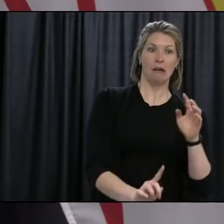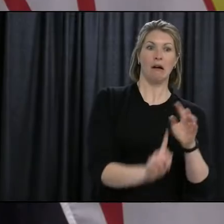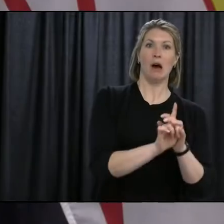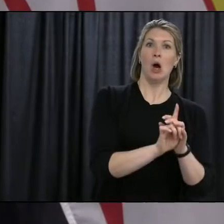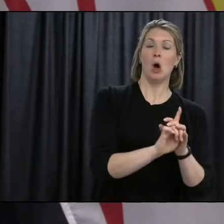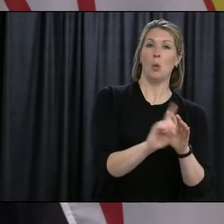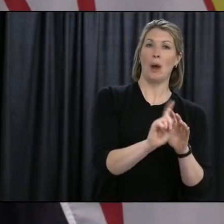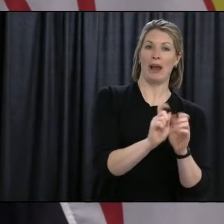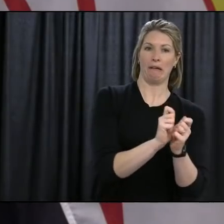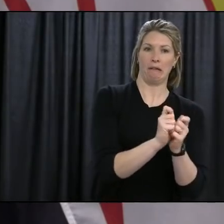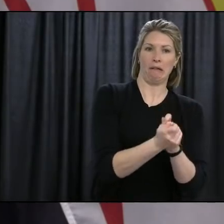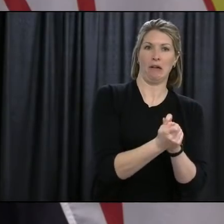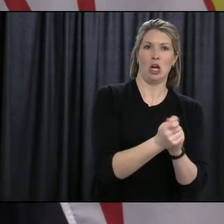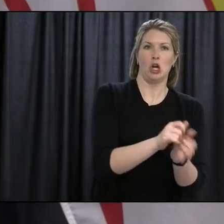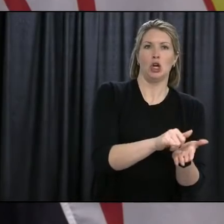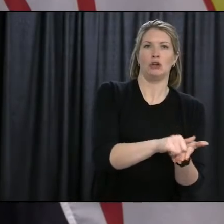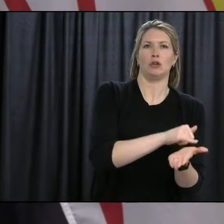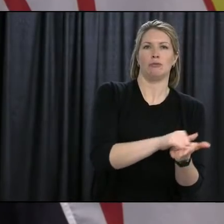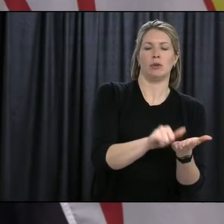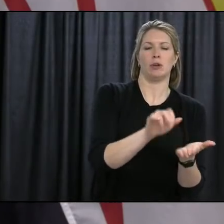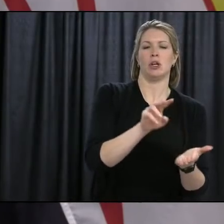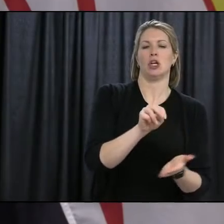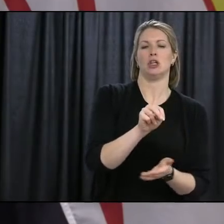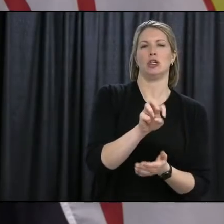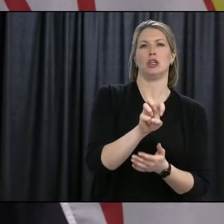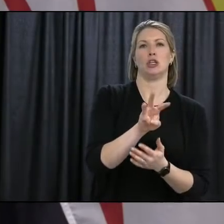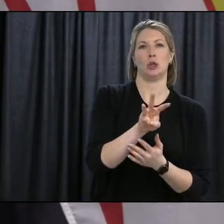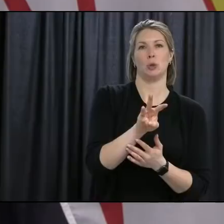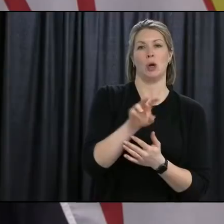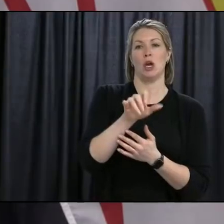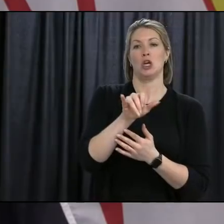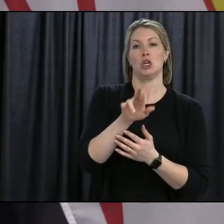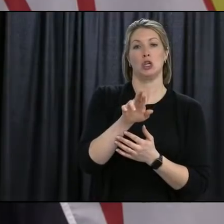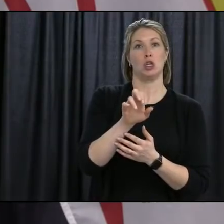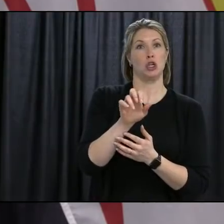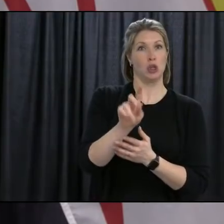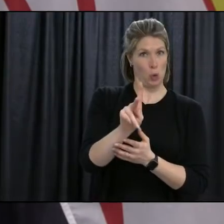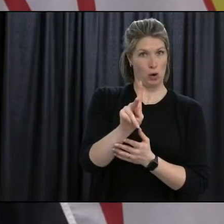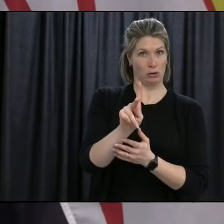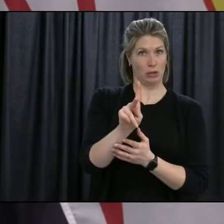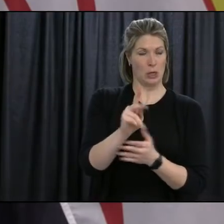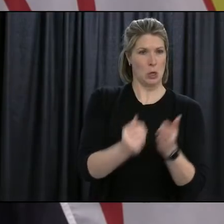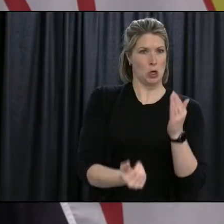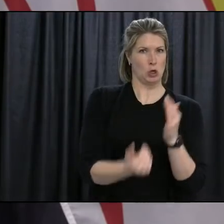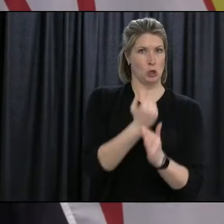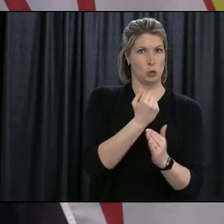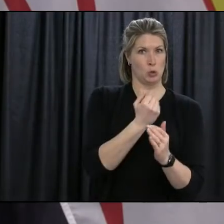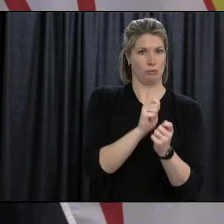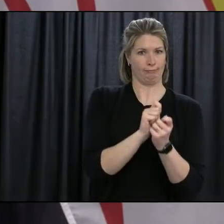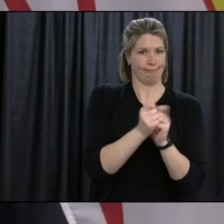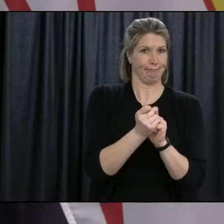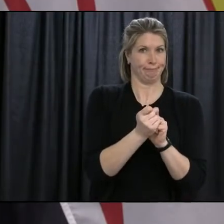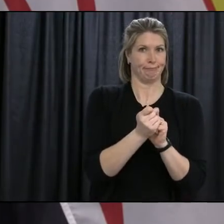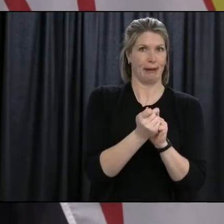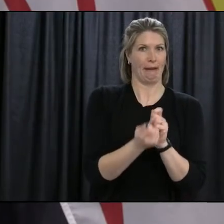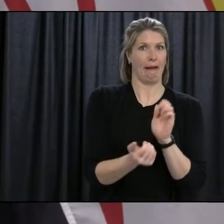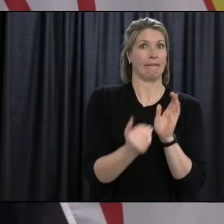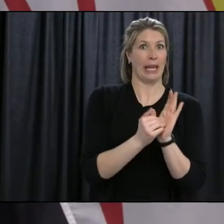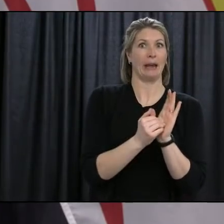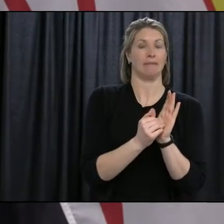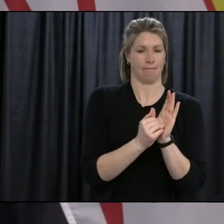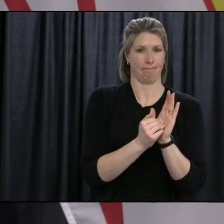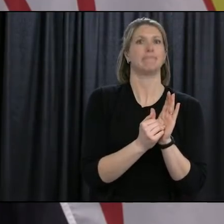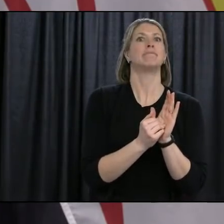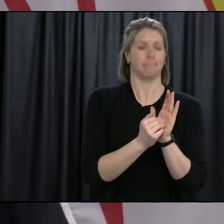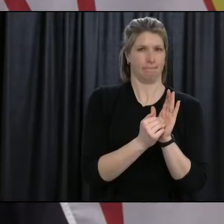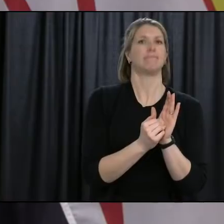So certainly I haven't got a whole lot of reading on it done recently, but yes, I am familiar that there is a new